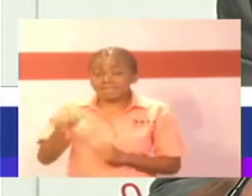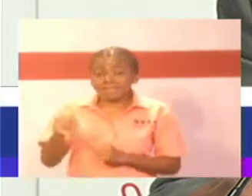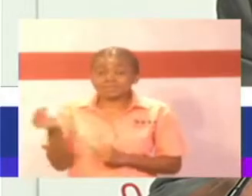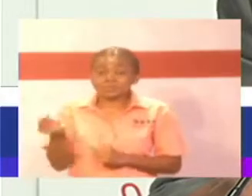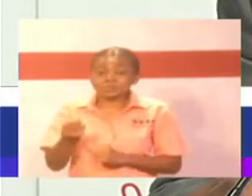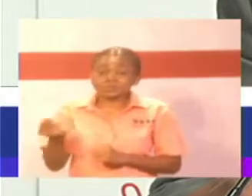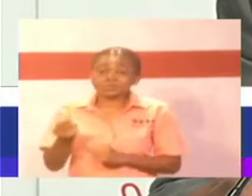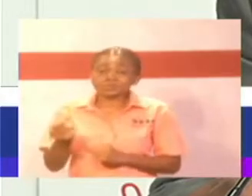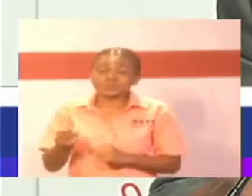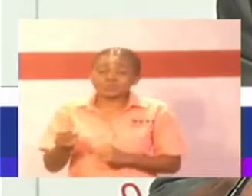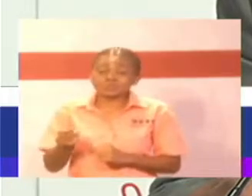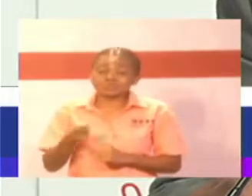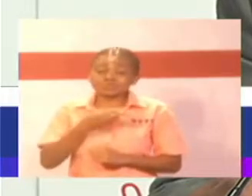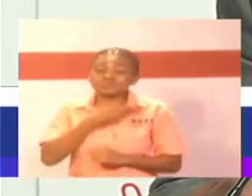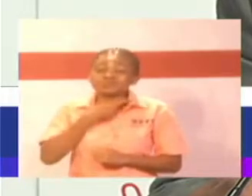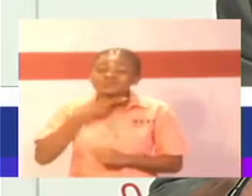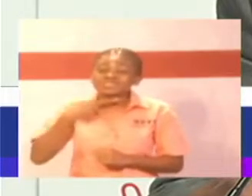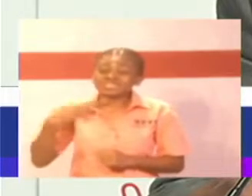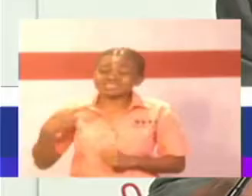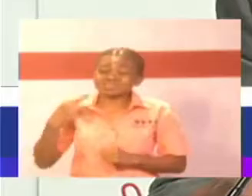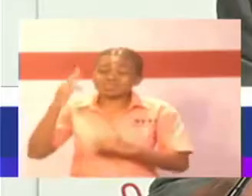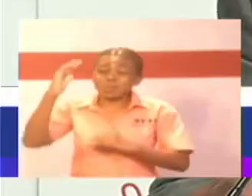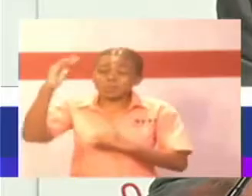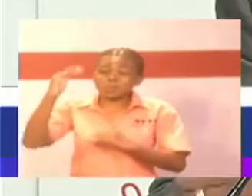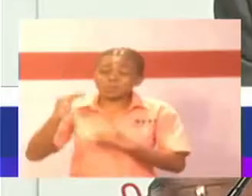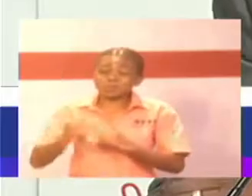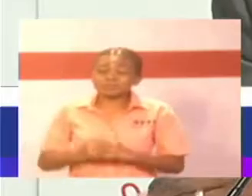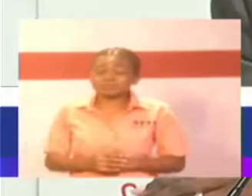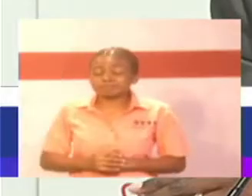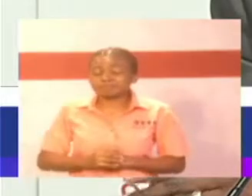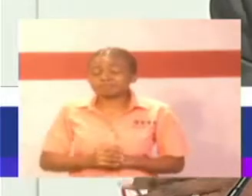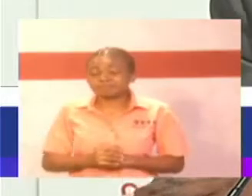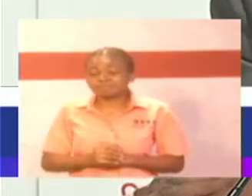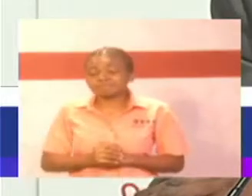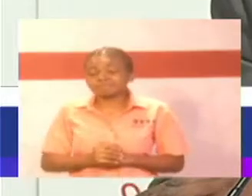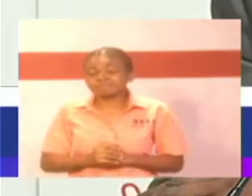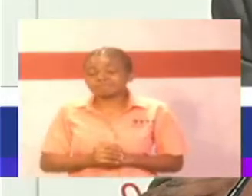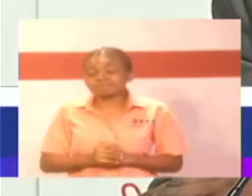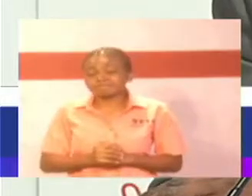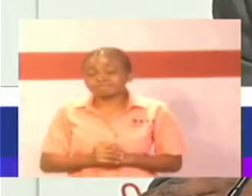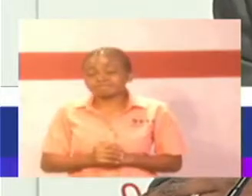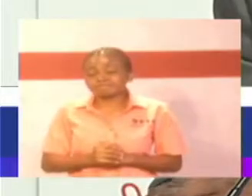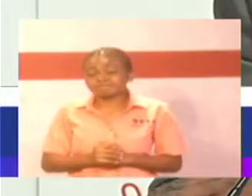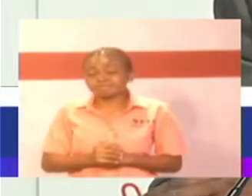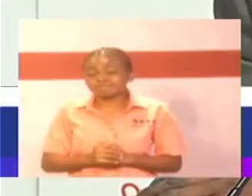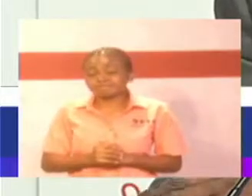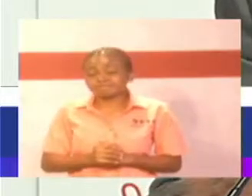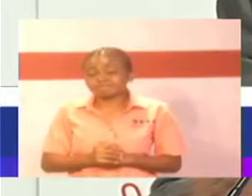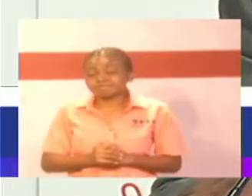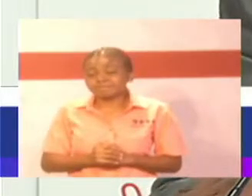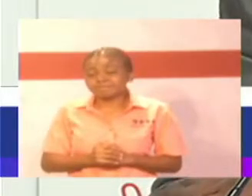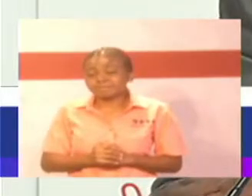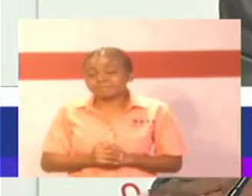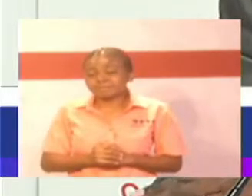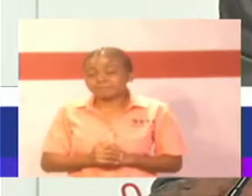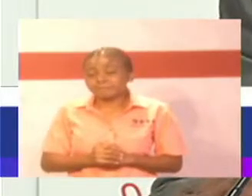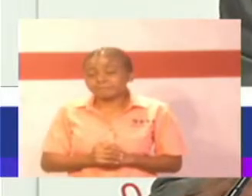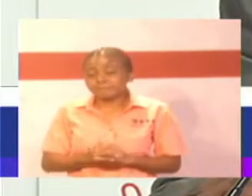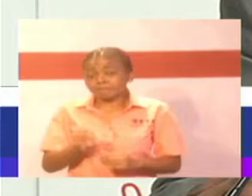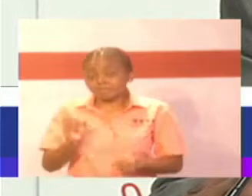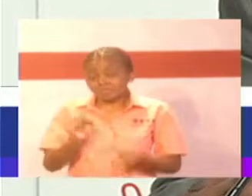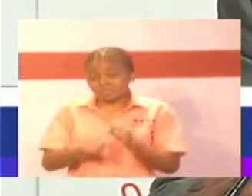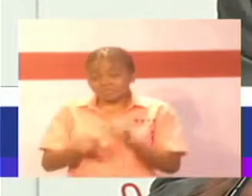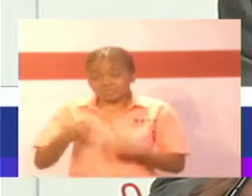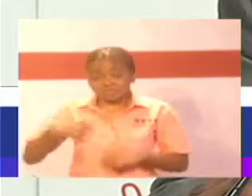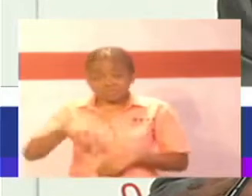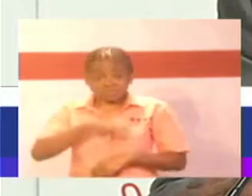transmissible infectious disease, reduces your risk of having that confused with whether you have COVID-19 or not. So we do want